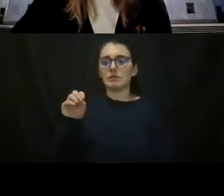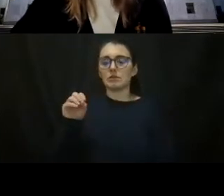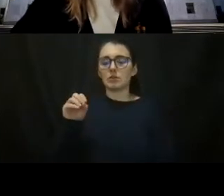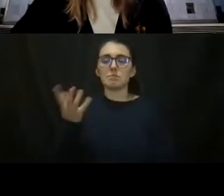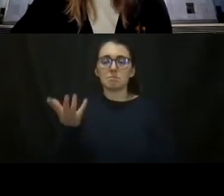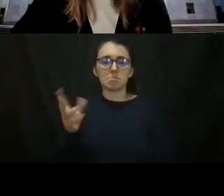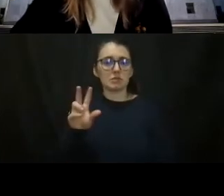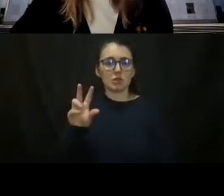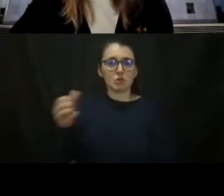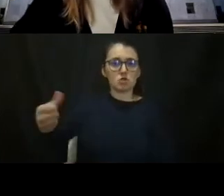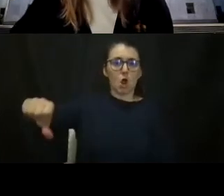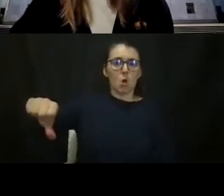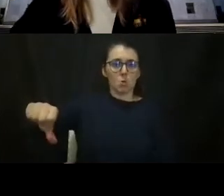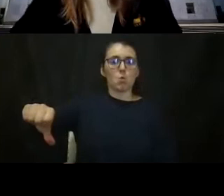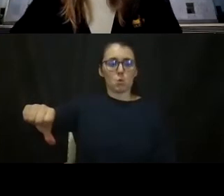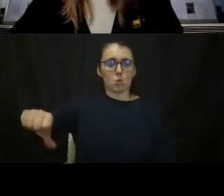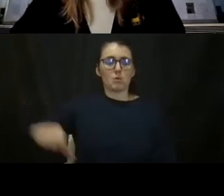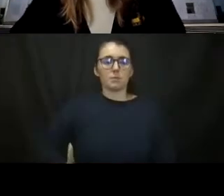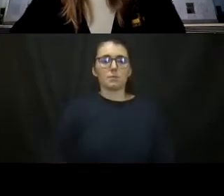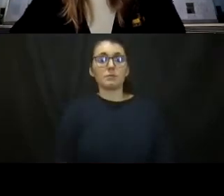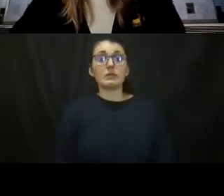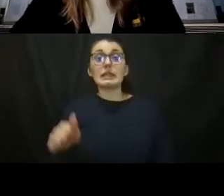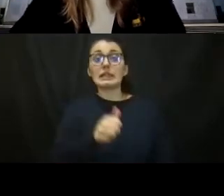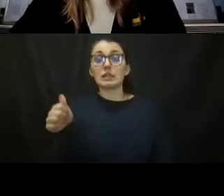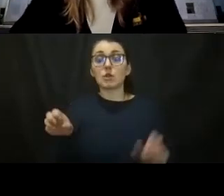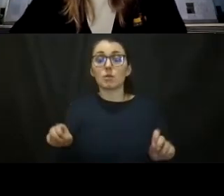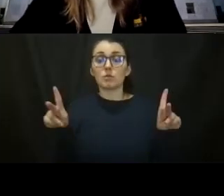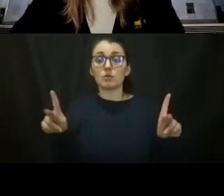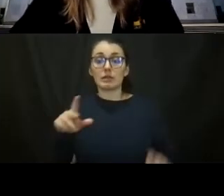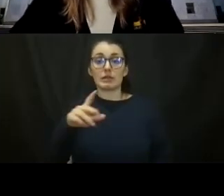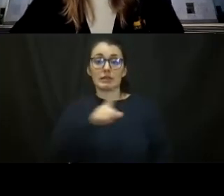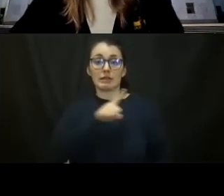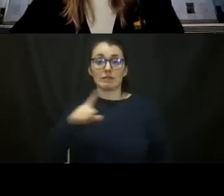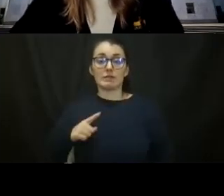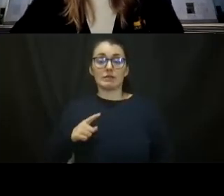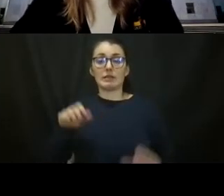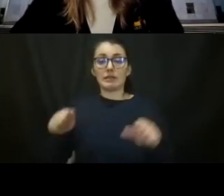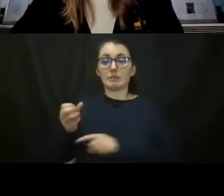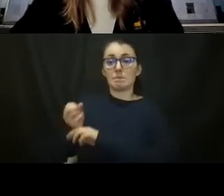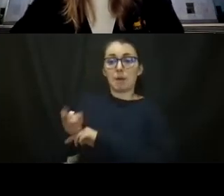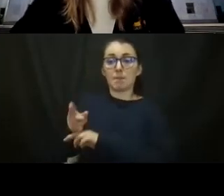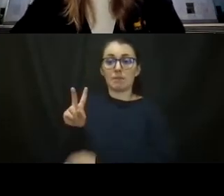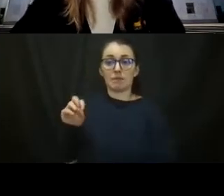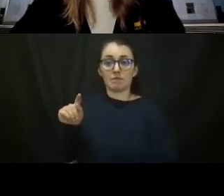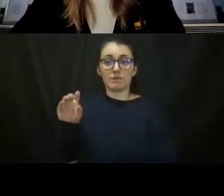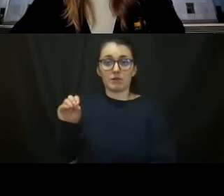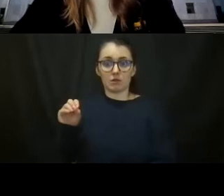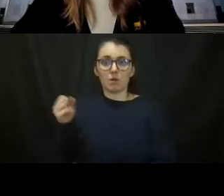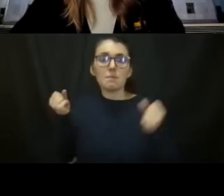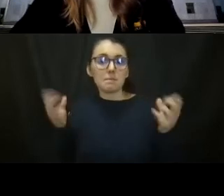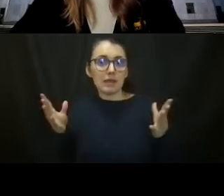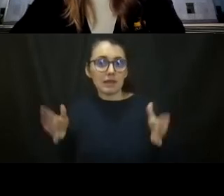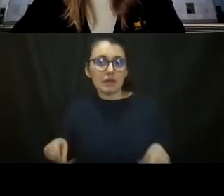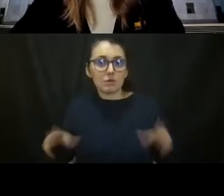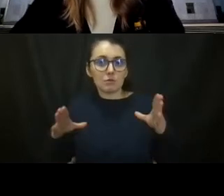doesn't want the bill. And there's also an opportunity for the legislators to override the governor's veto. So there's several different ways that it could